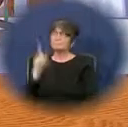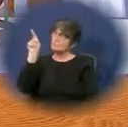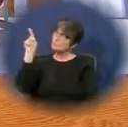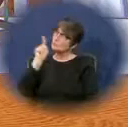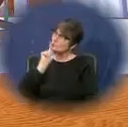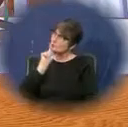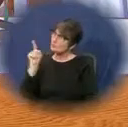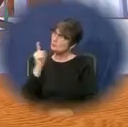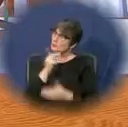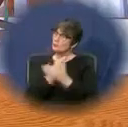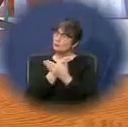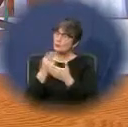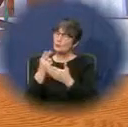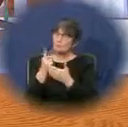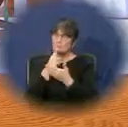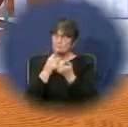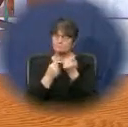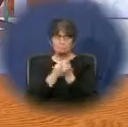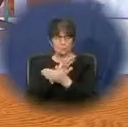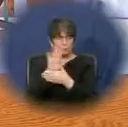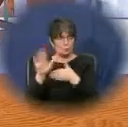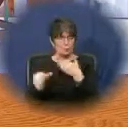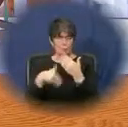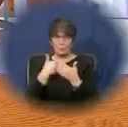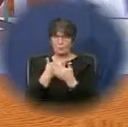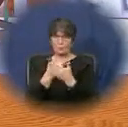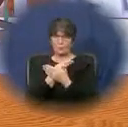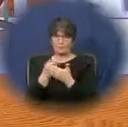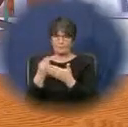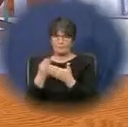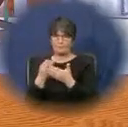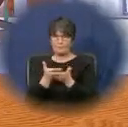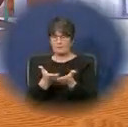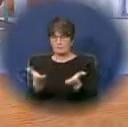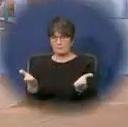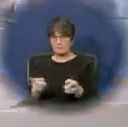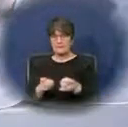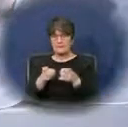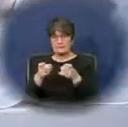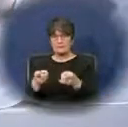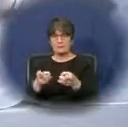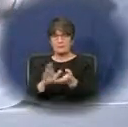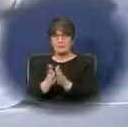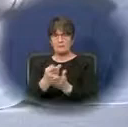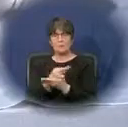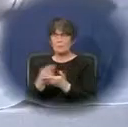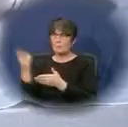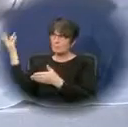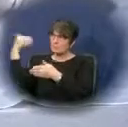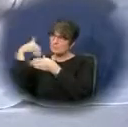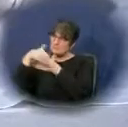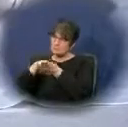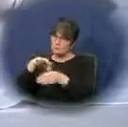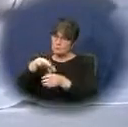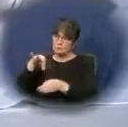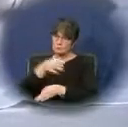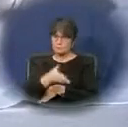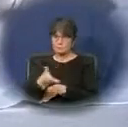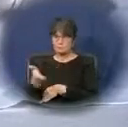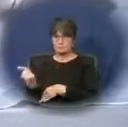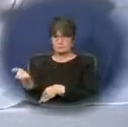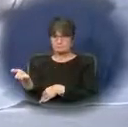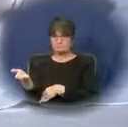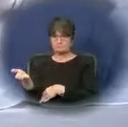indeed holy, O Lord, the fount of all holiness. Make holy, therefore, these gifts, we pray, by sending down your Spirit upon them like